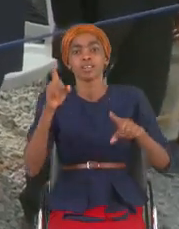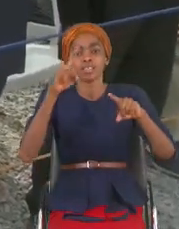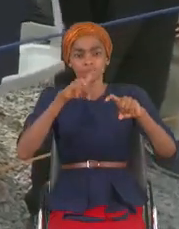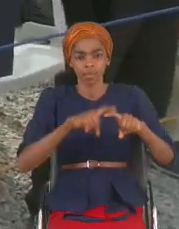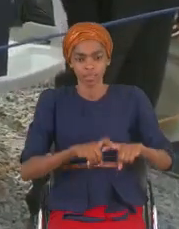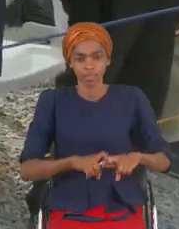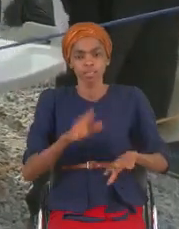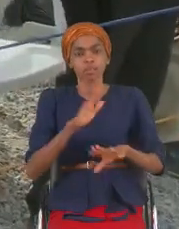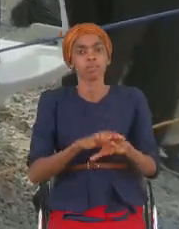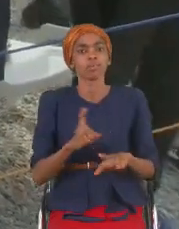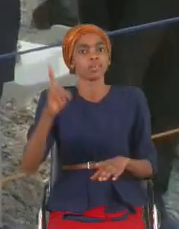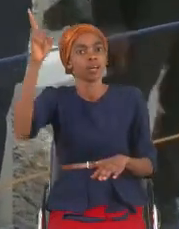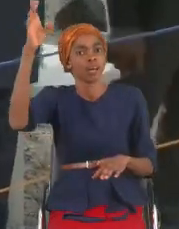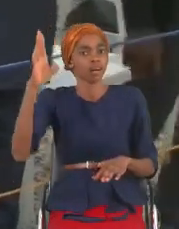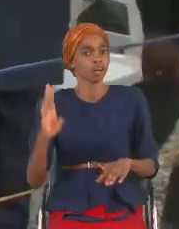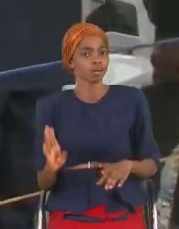God,